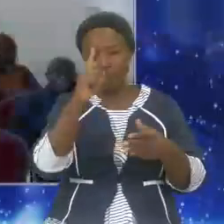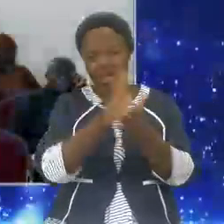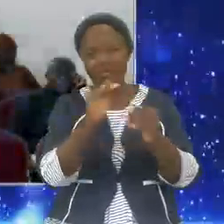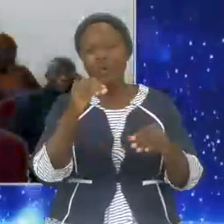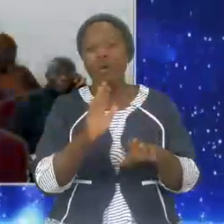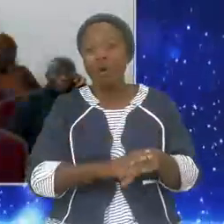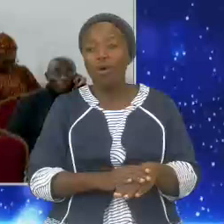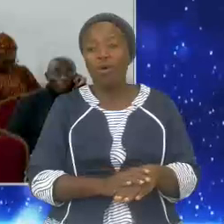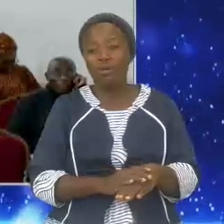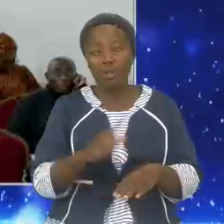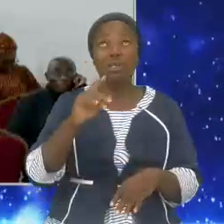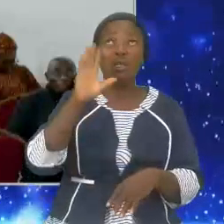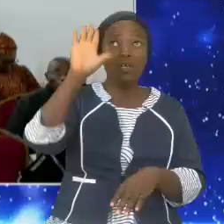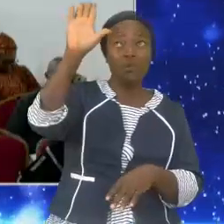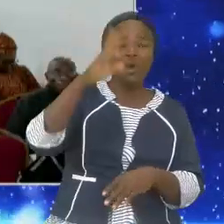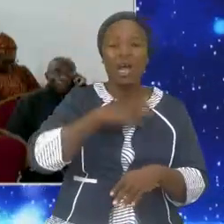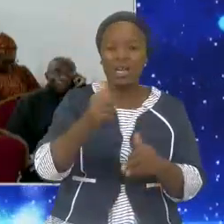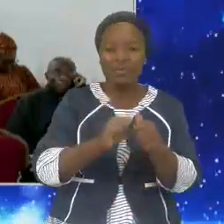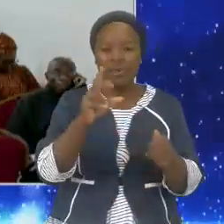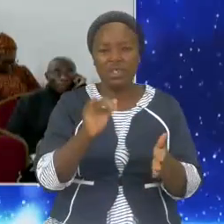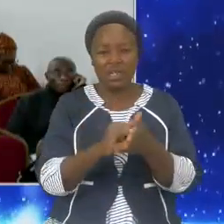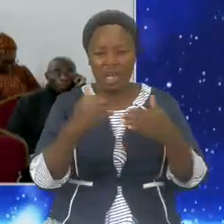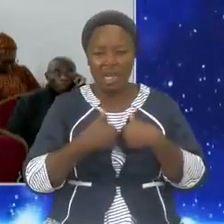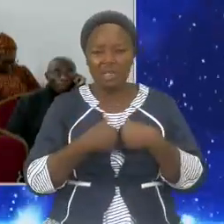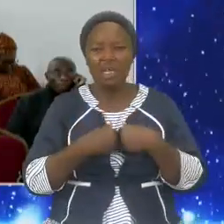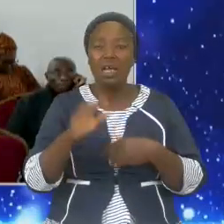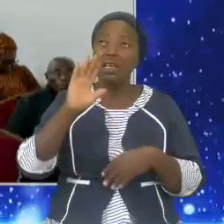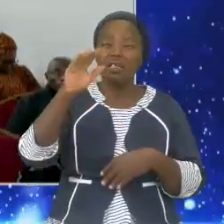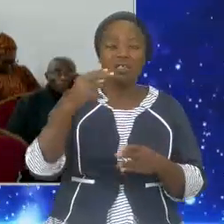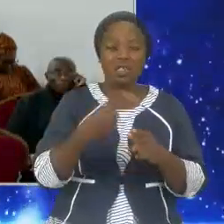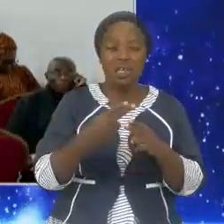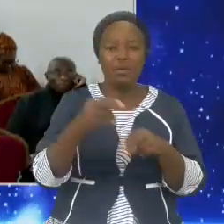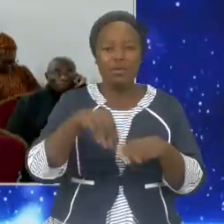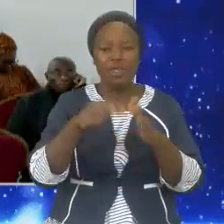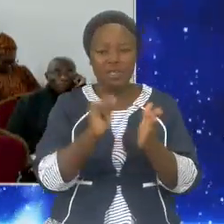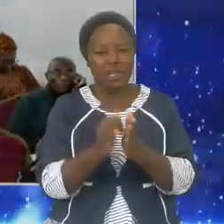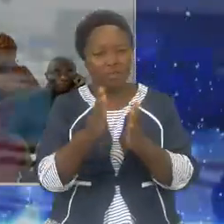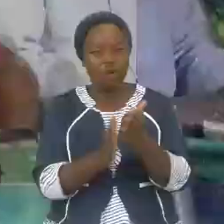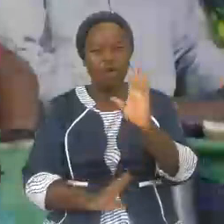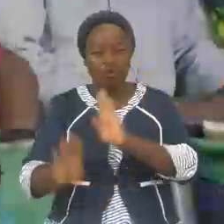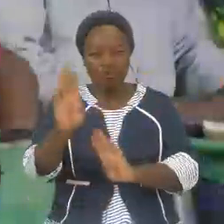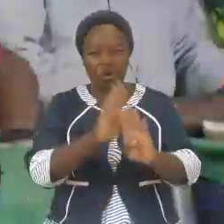And everyone who has his name in that book, troubles over,